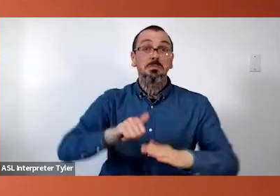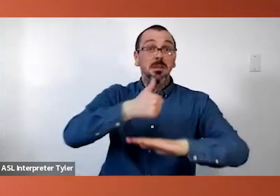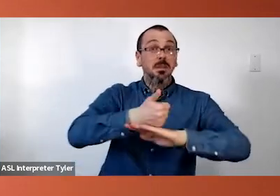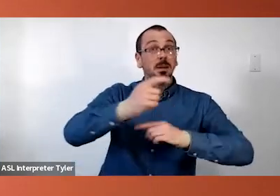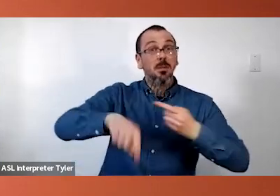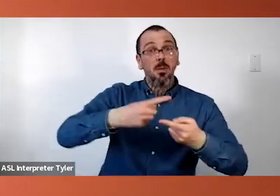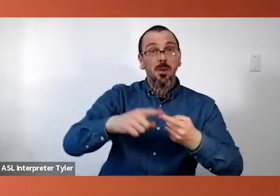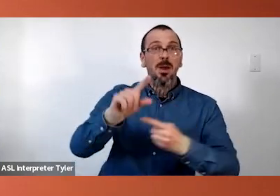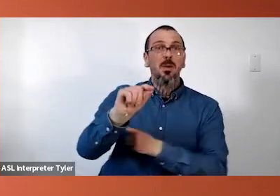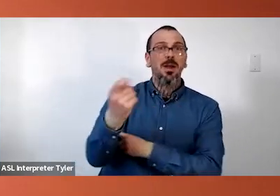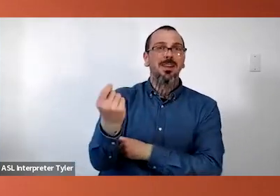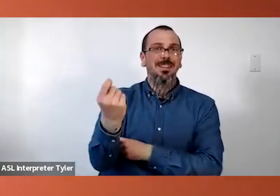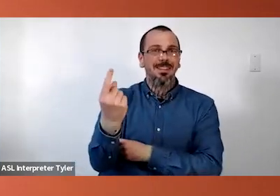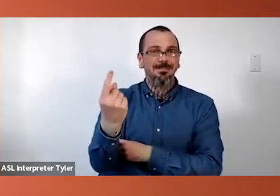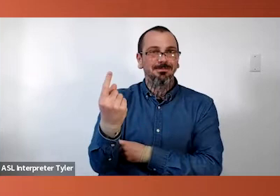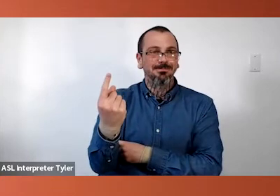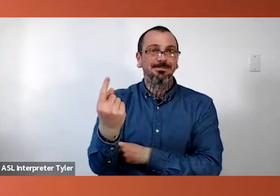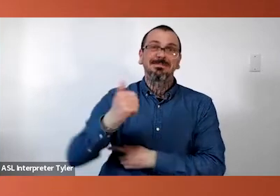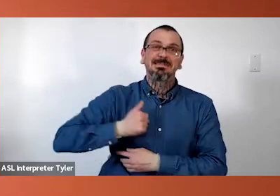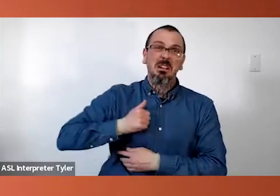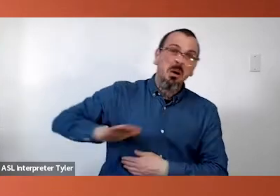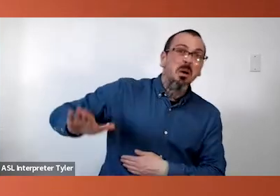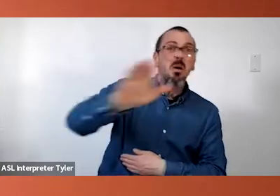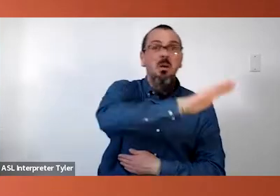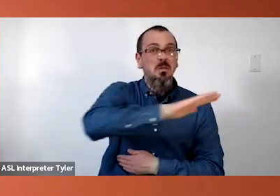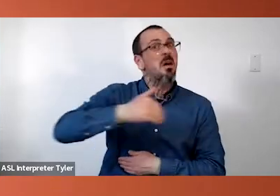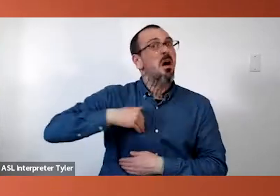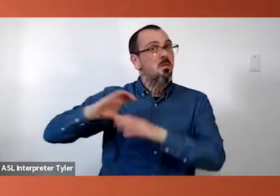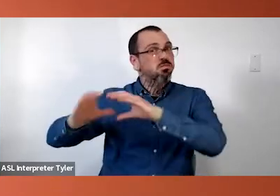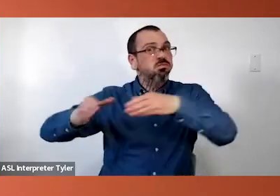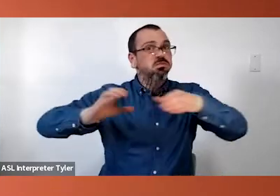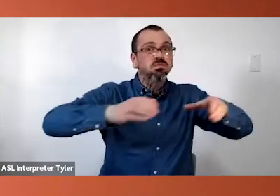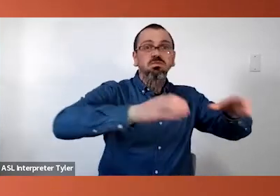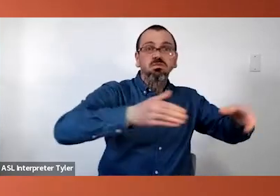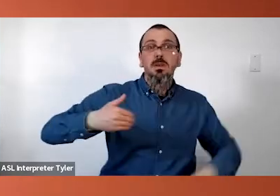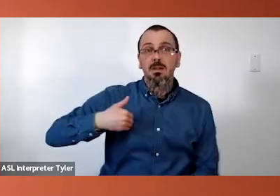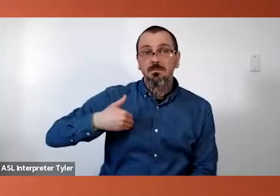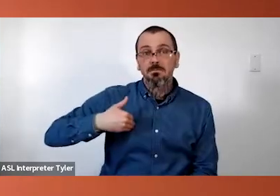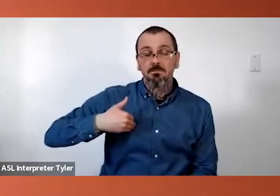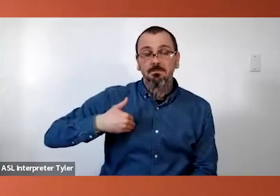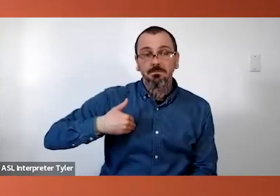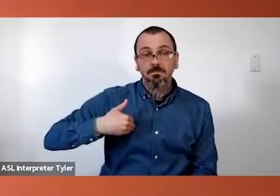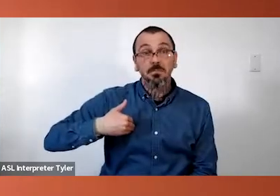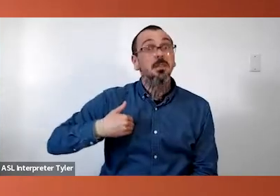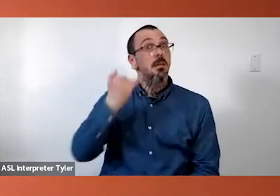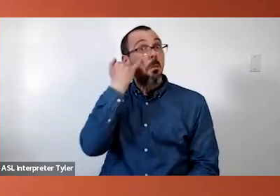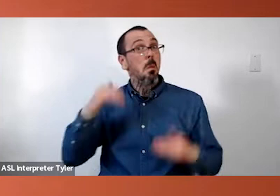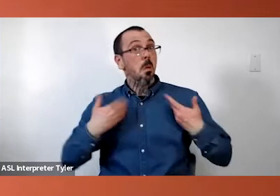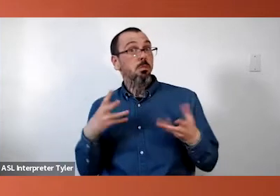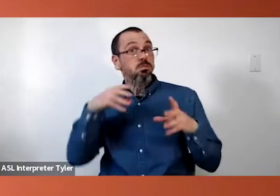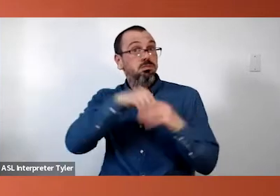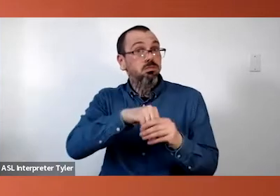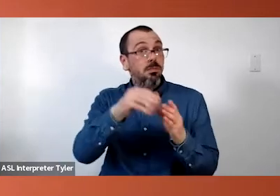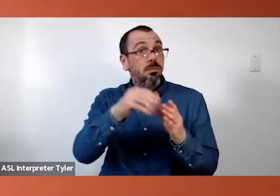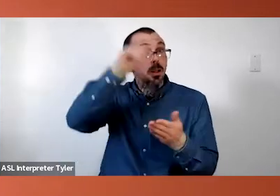run in various cities and communities across Canada. Through the program, youth gain hands-on real-life research